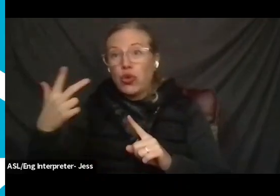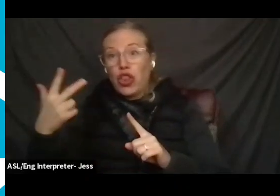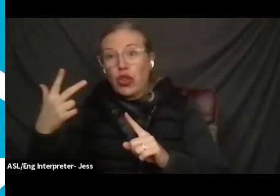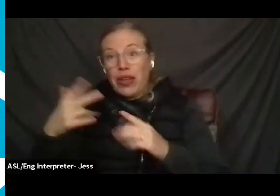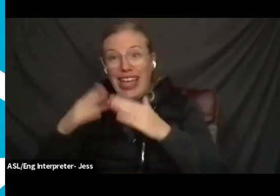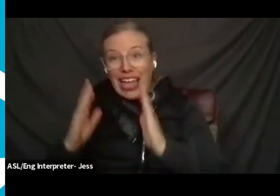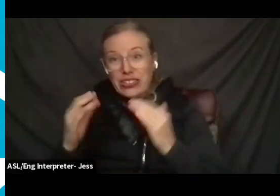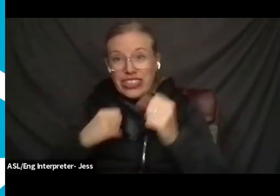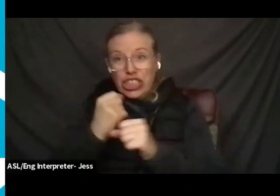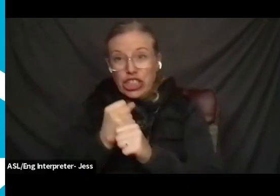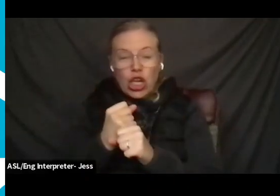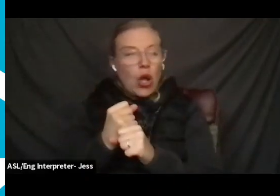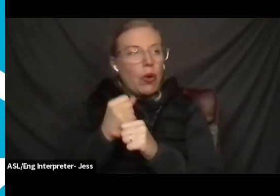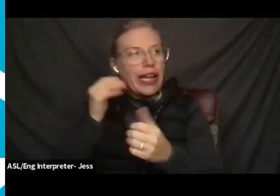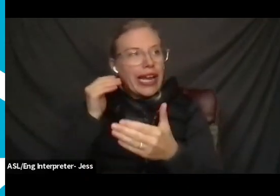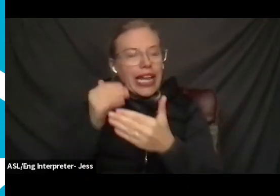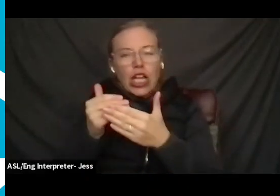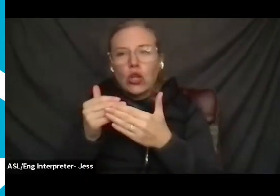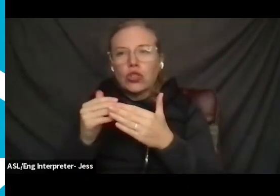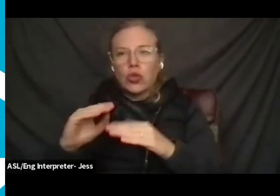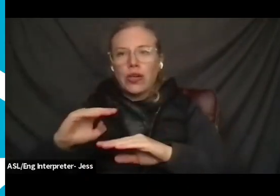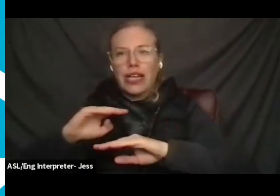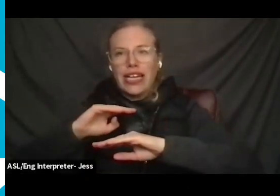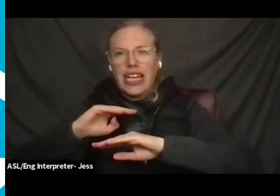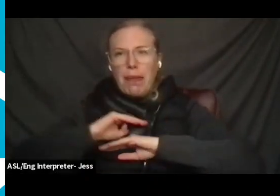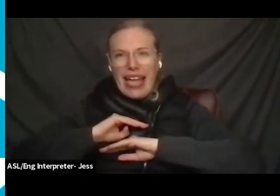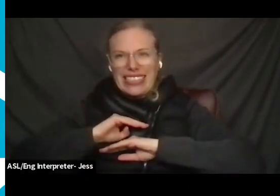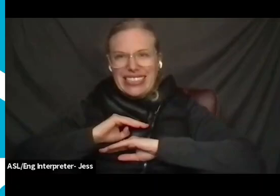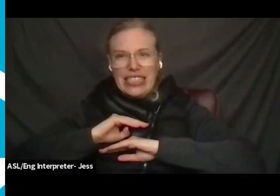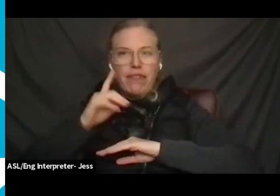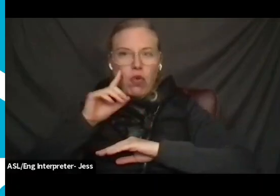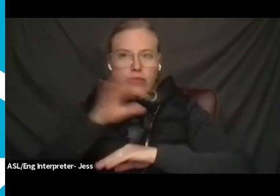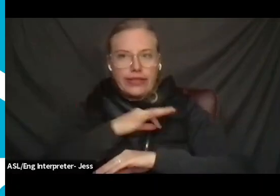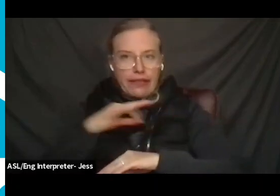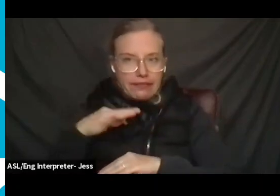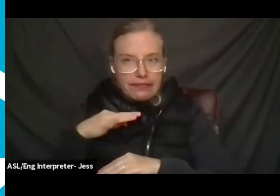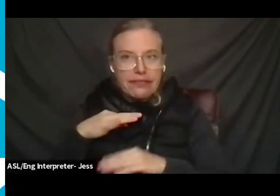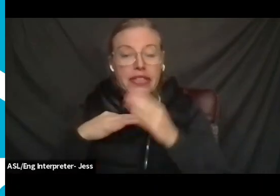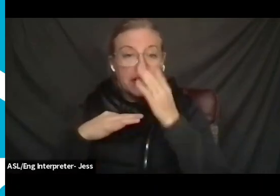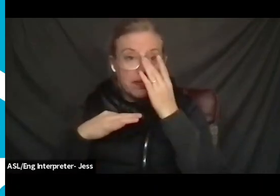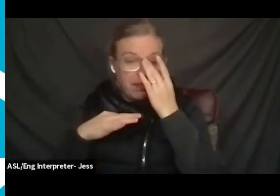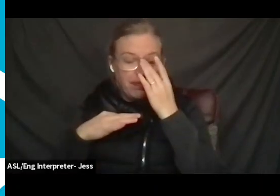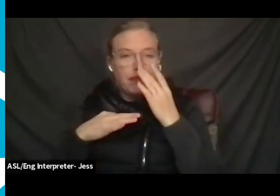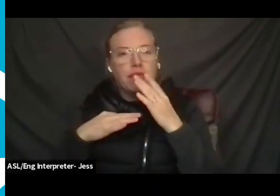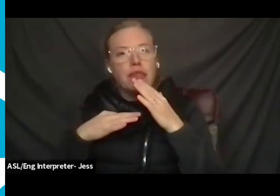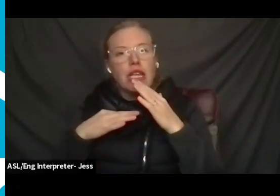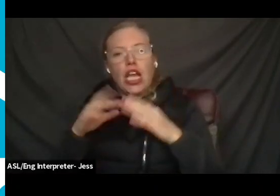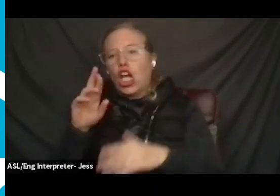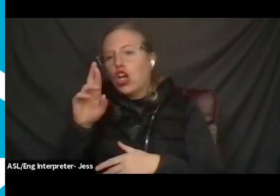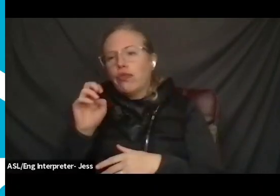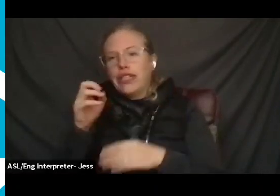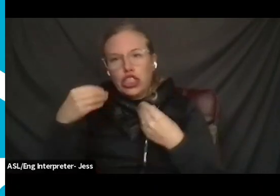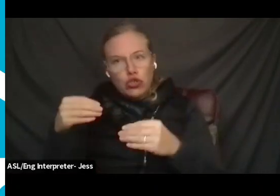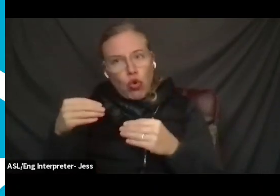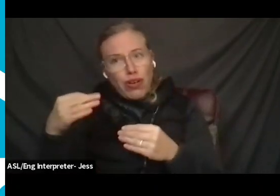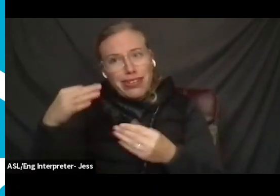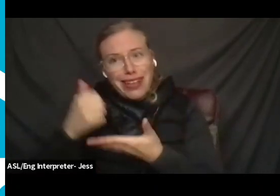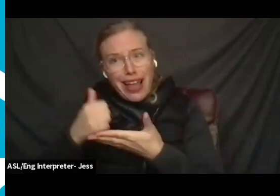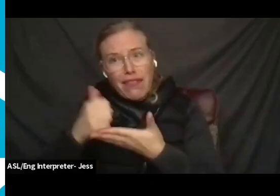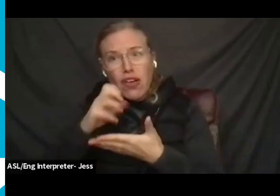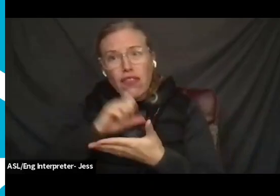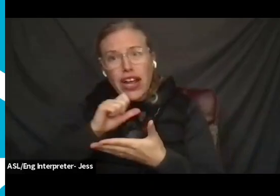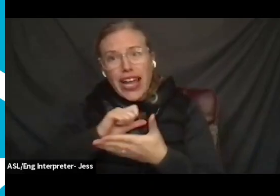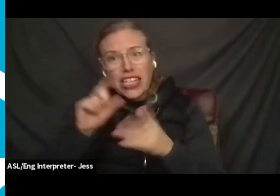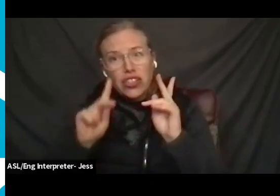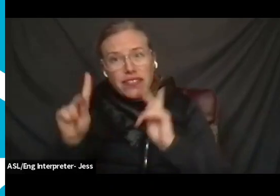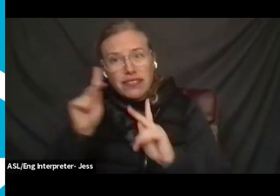too. So we're getting close to capacity for staff. But the other thing I was going to mention too is our restore is helpful for aging individuals